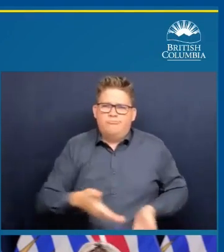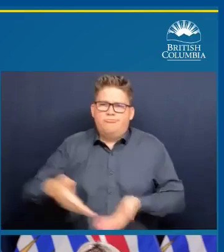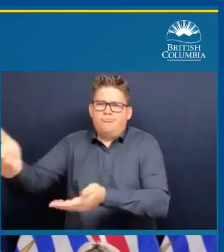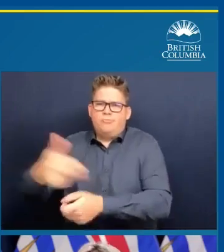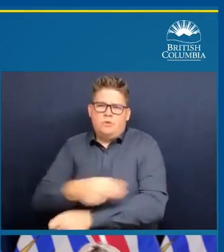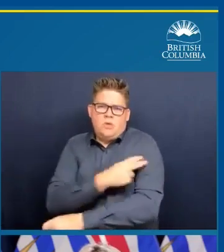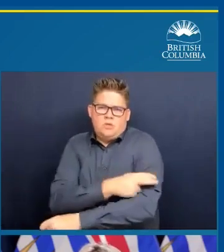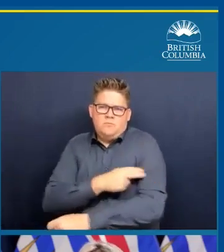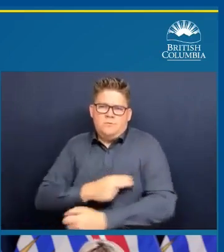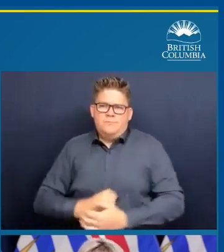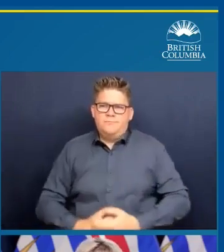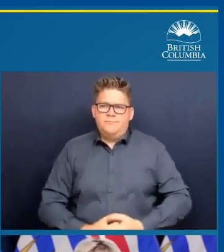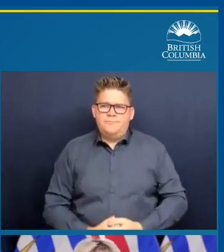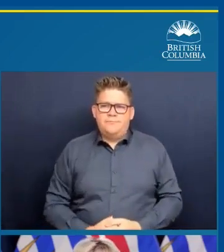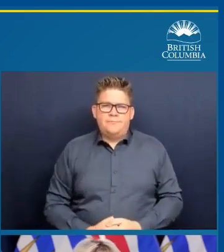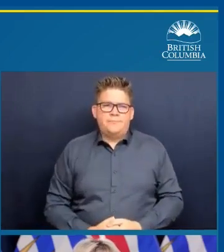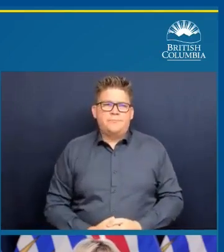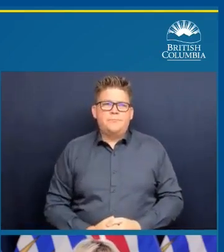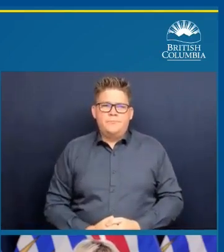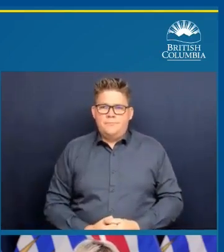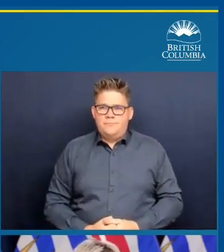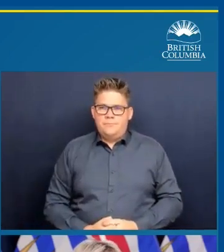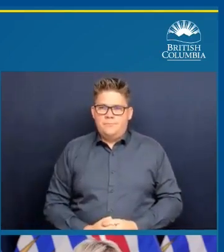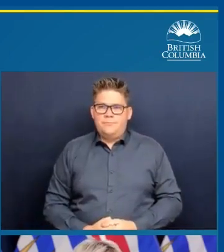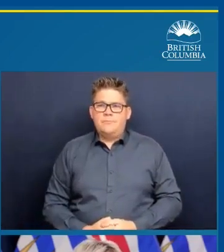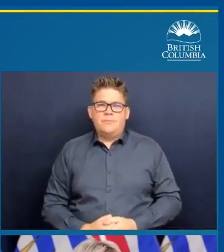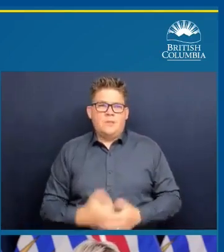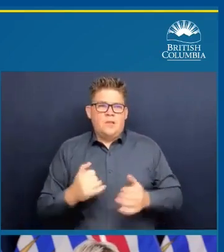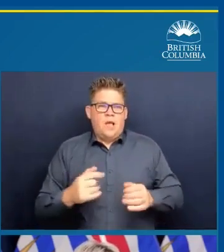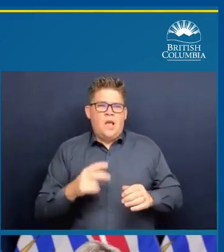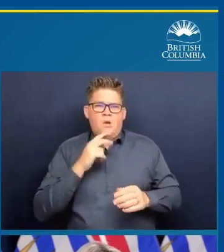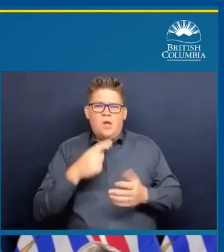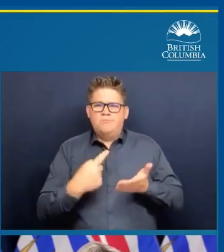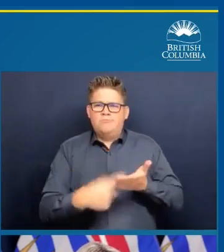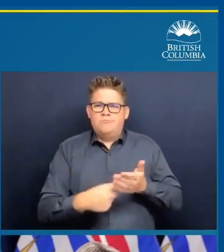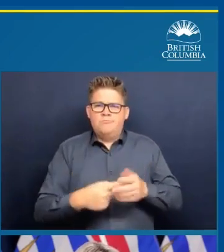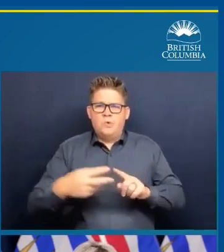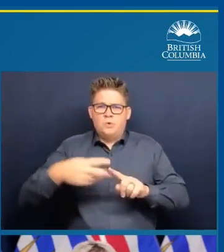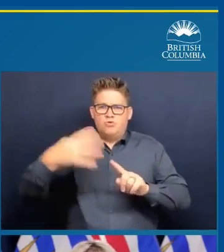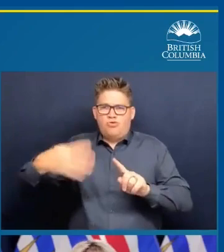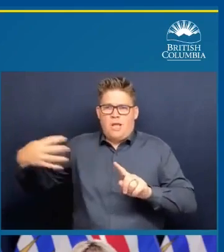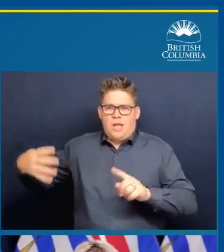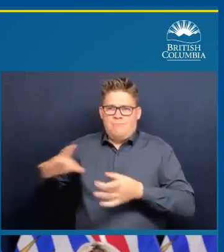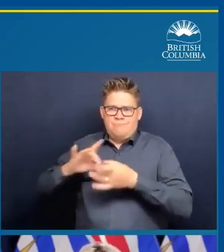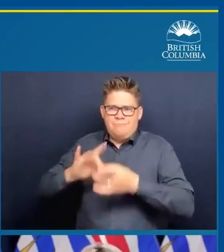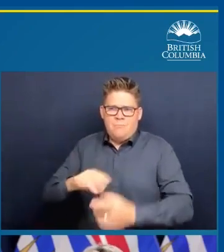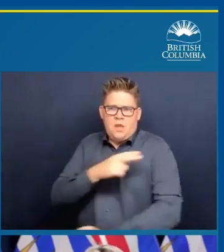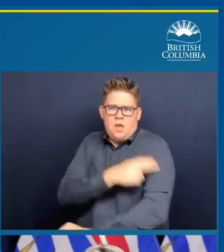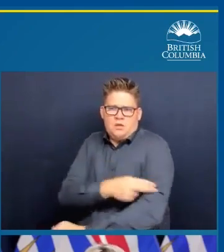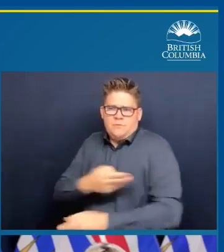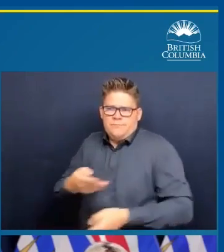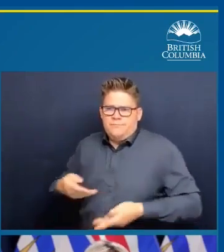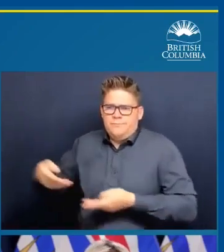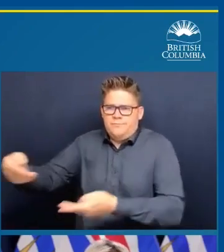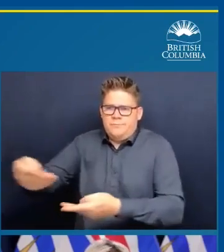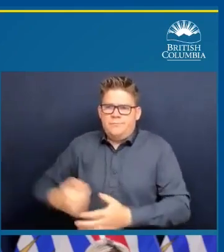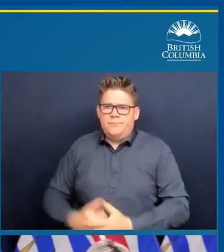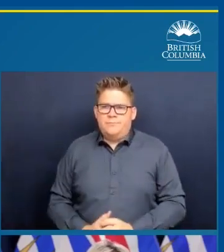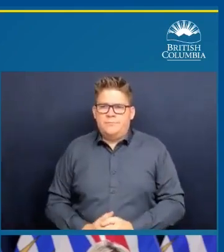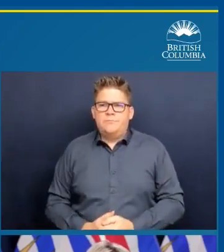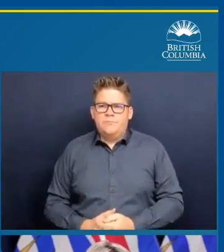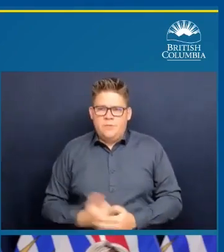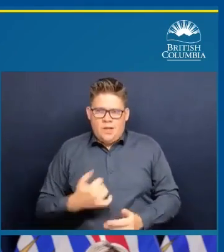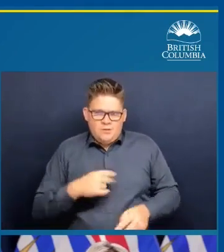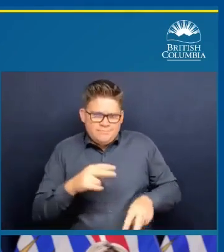you know, our testing now is focused on people who will need potentially need treatment or may end up with more